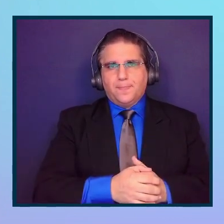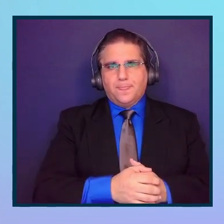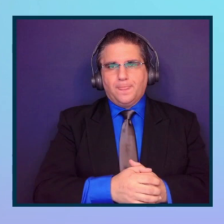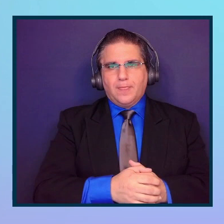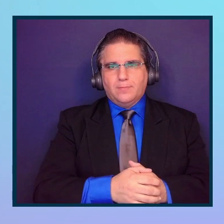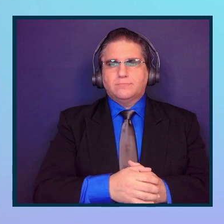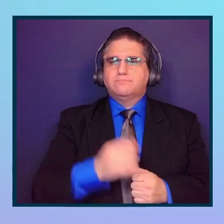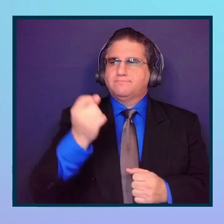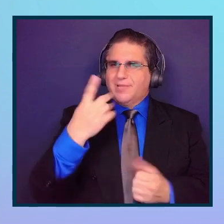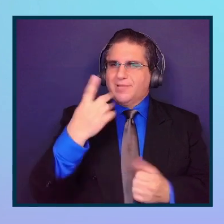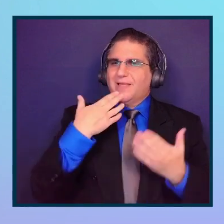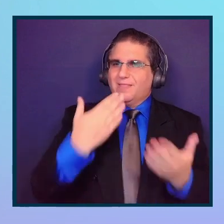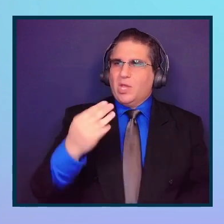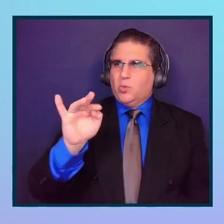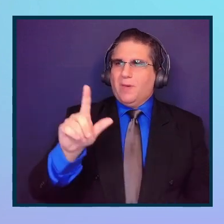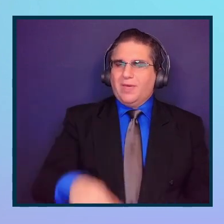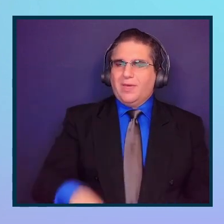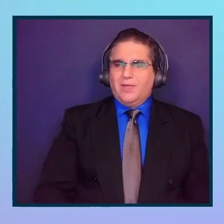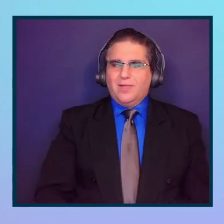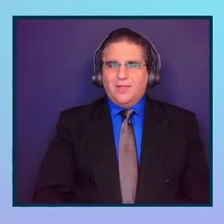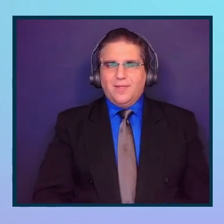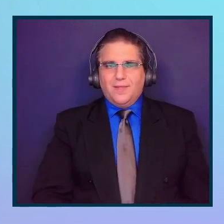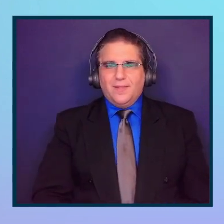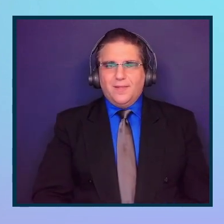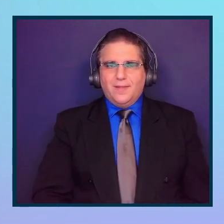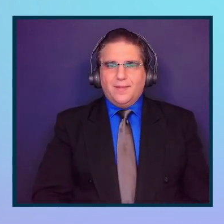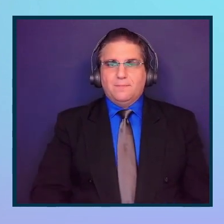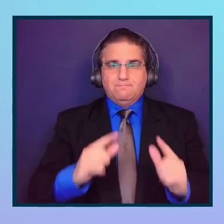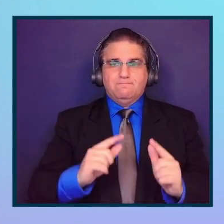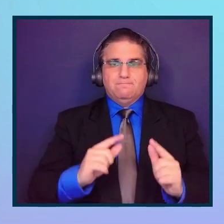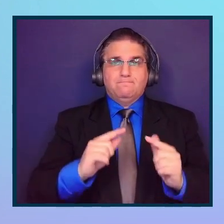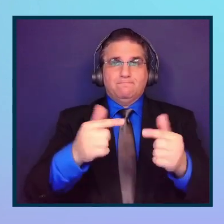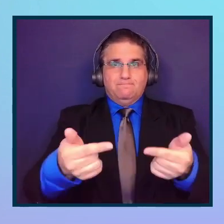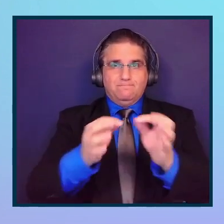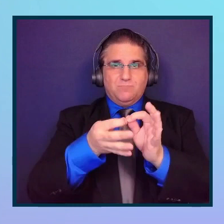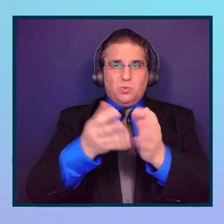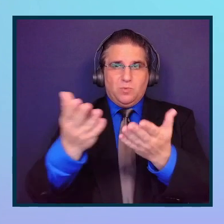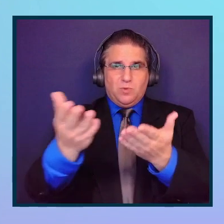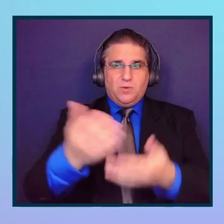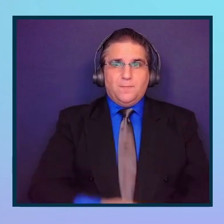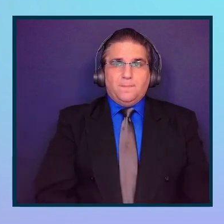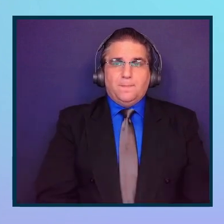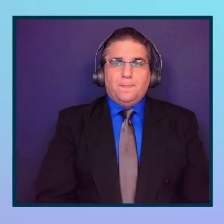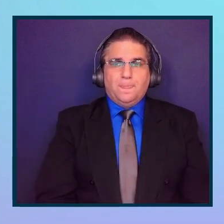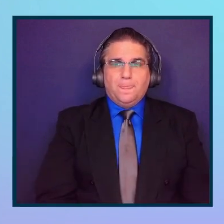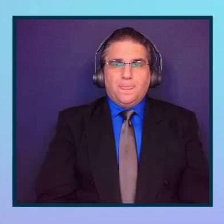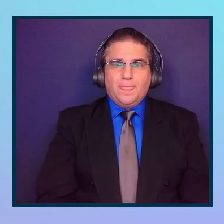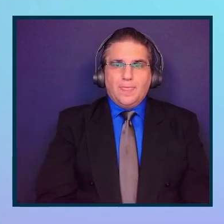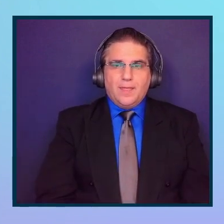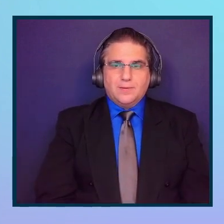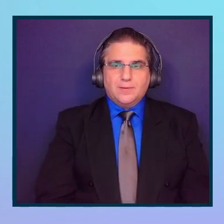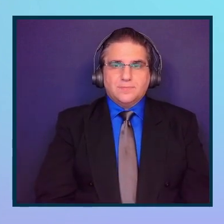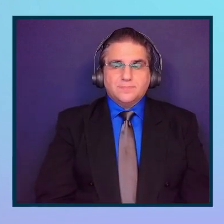Got it. Thanks, Michael. All right, still have quite a few questions here. Thank you all so much for being so